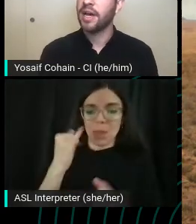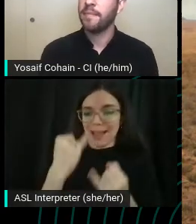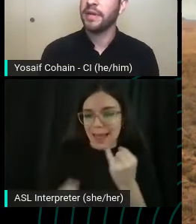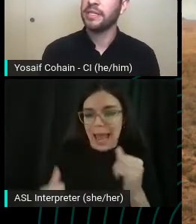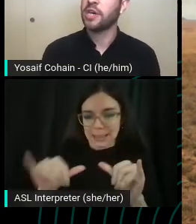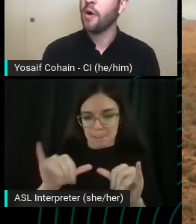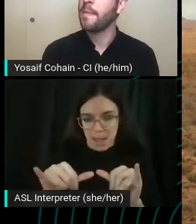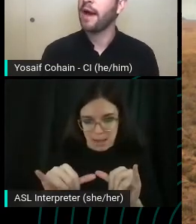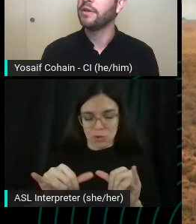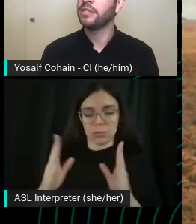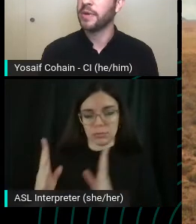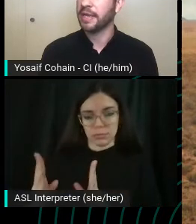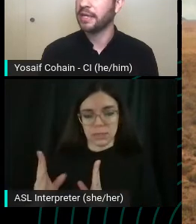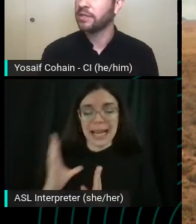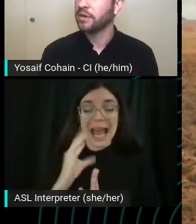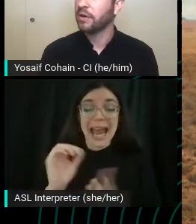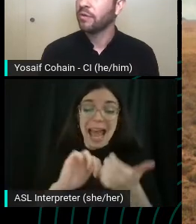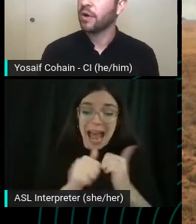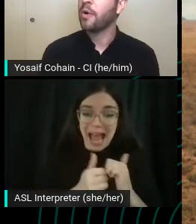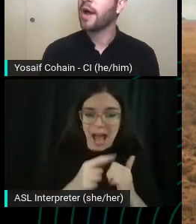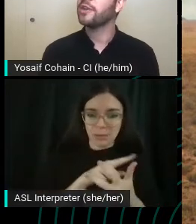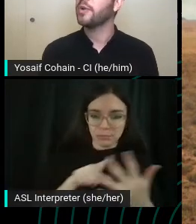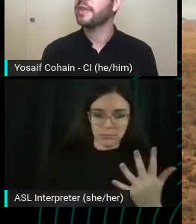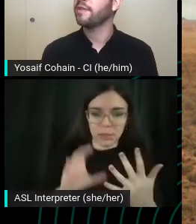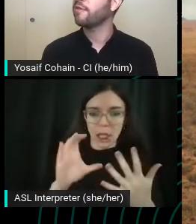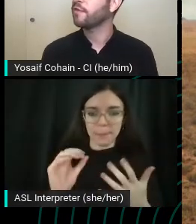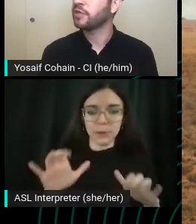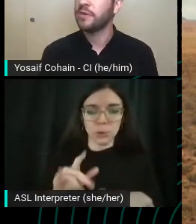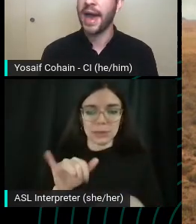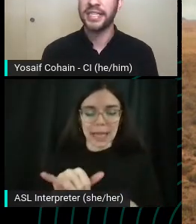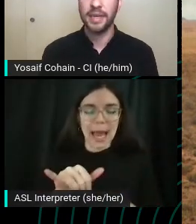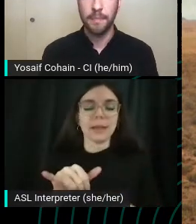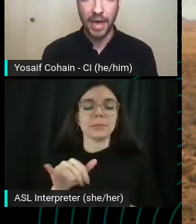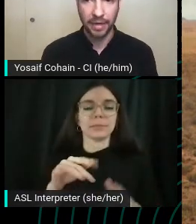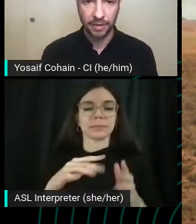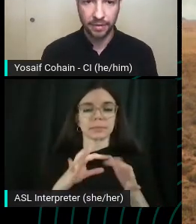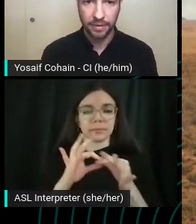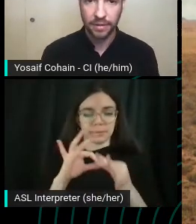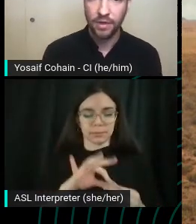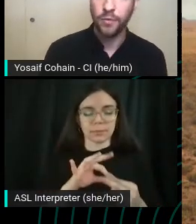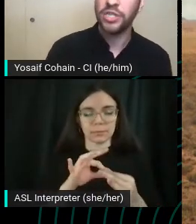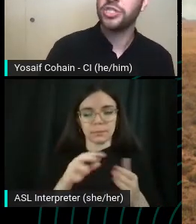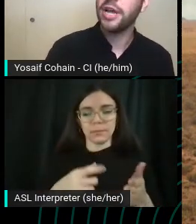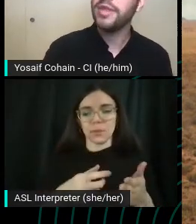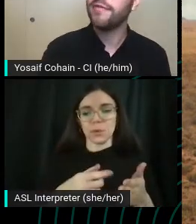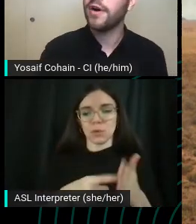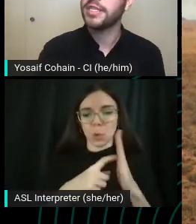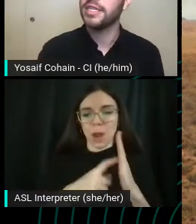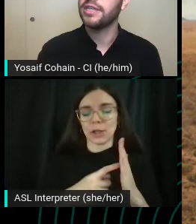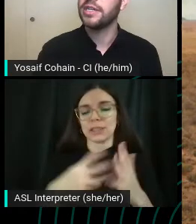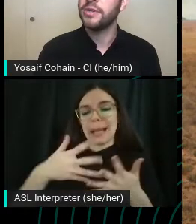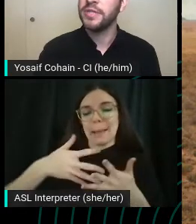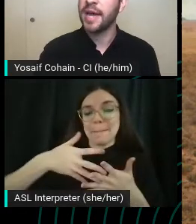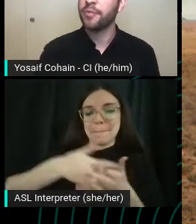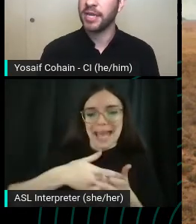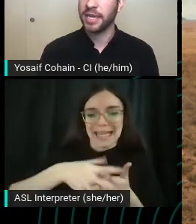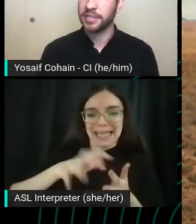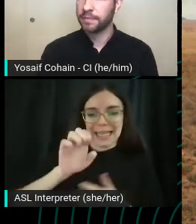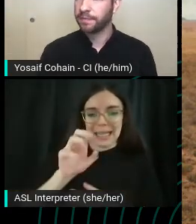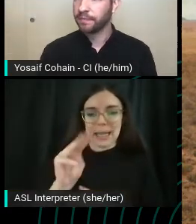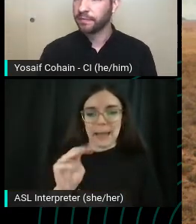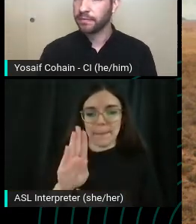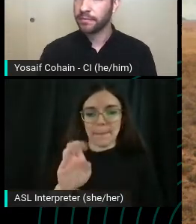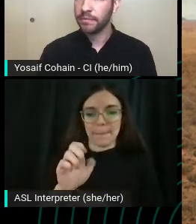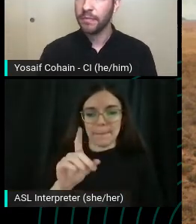that these companies go about doing this requires what they refer to as embedding, which generally falls into a two-step